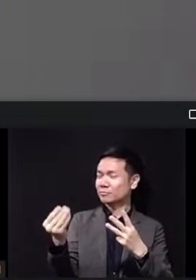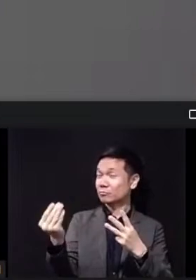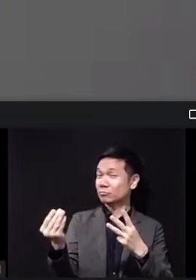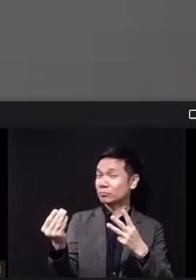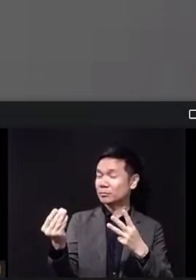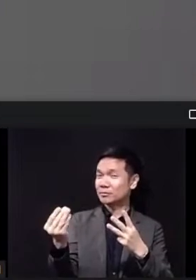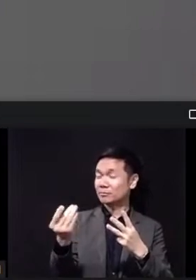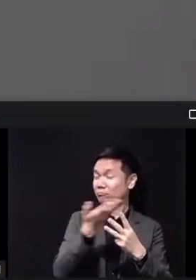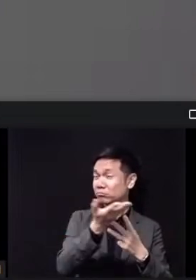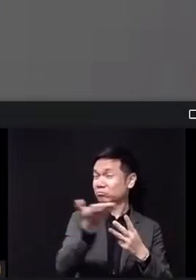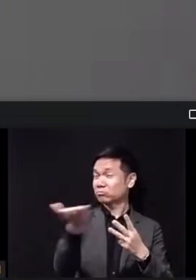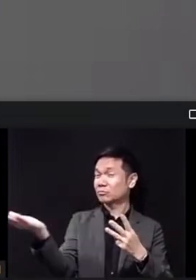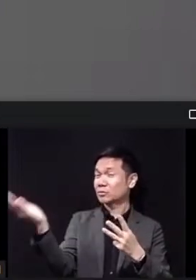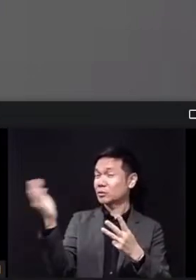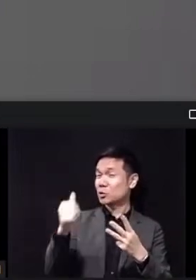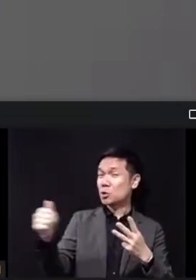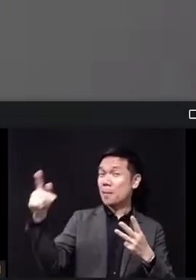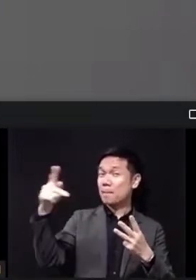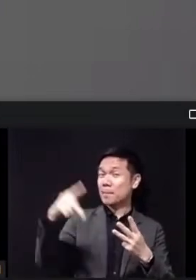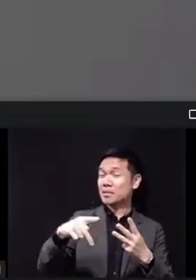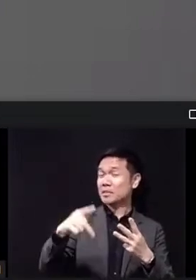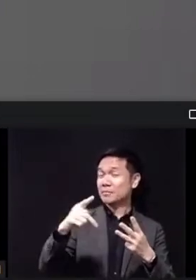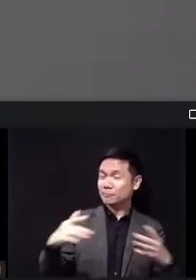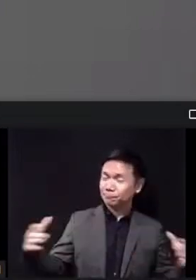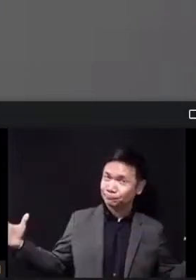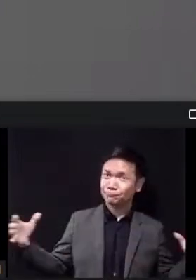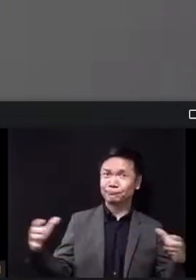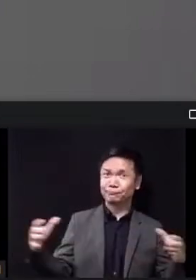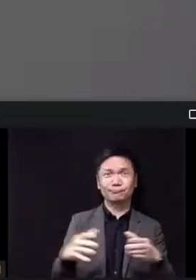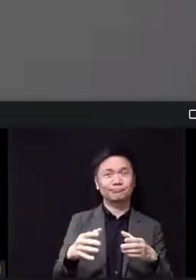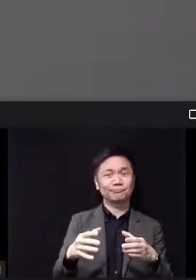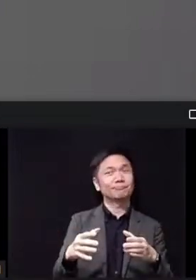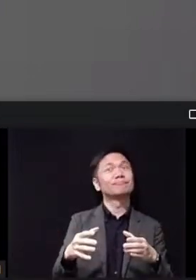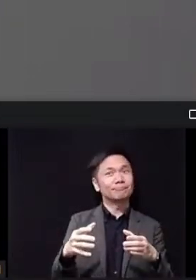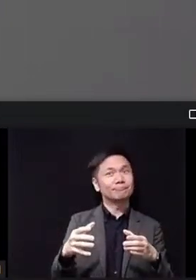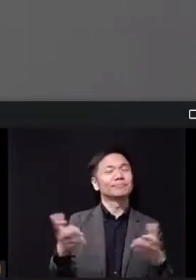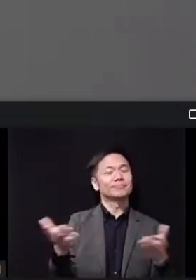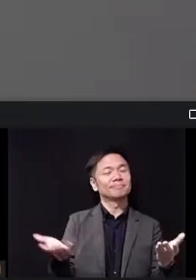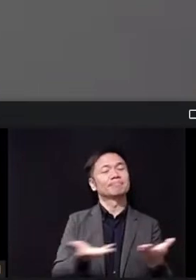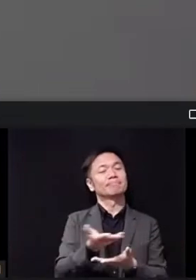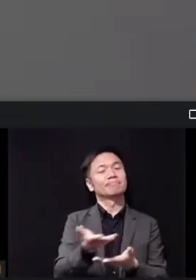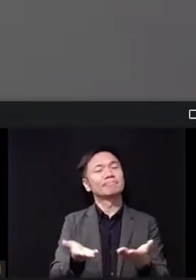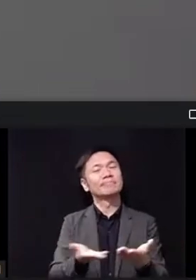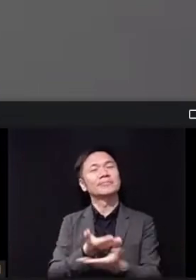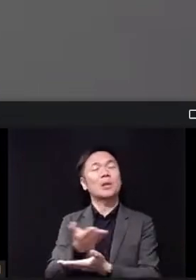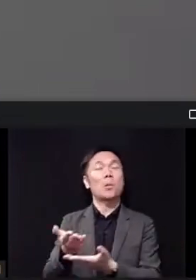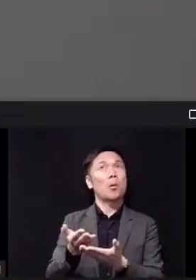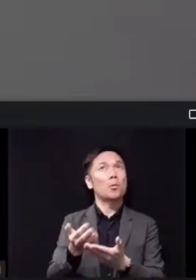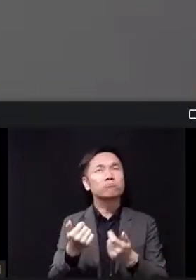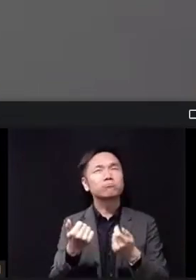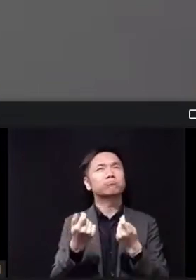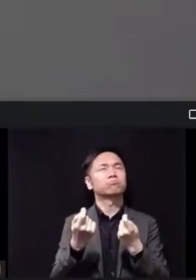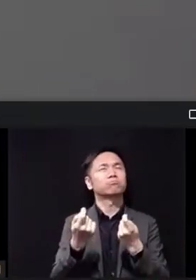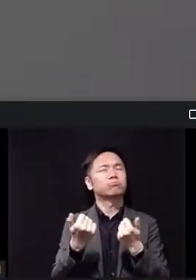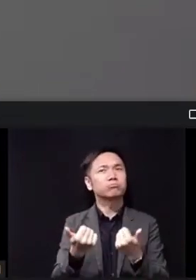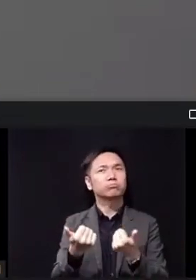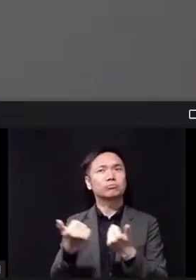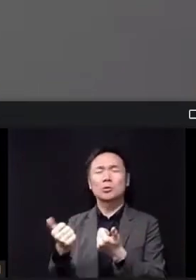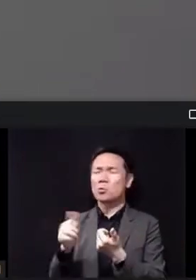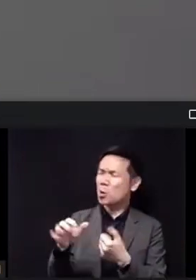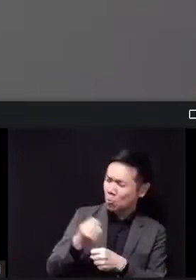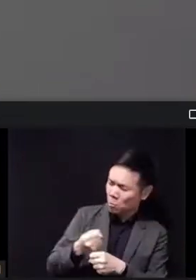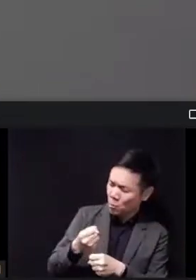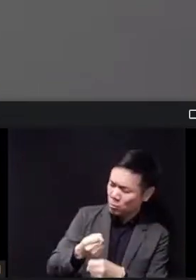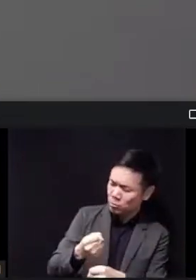and beautiful region coming together and sharing experiences and celebrating the impact of your very